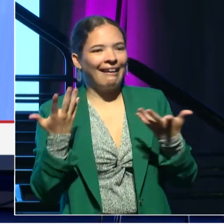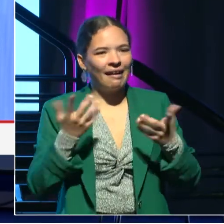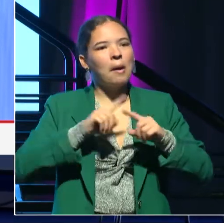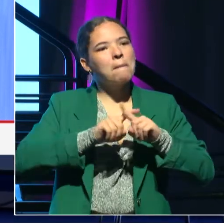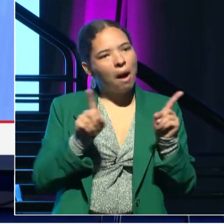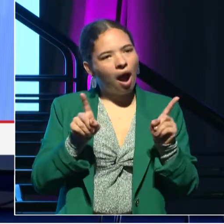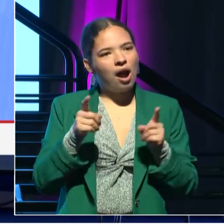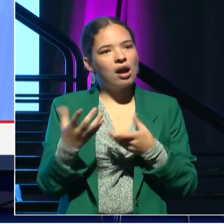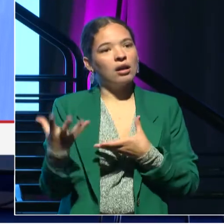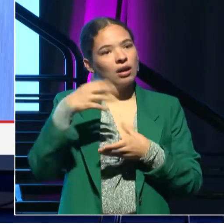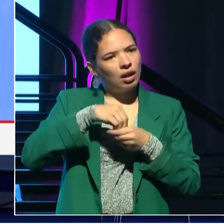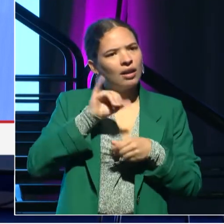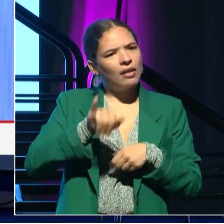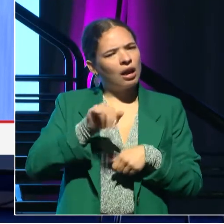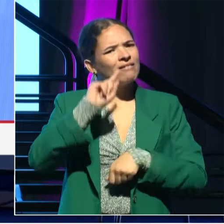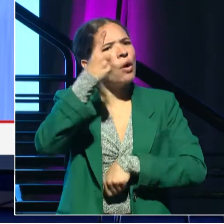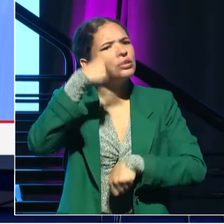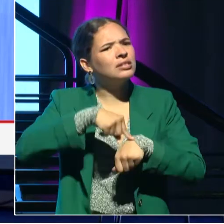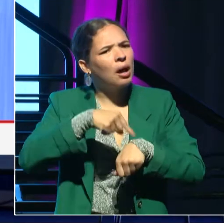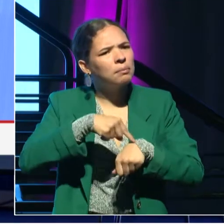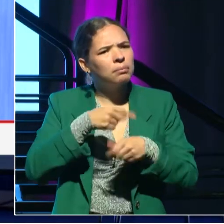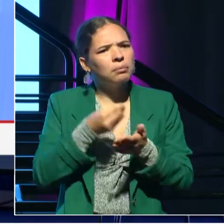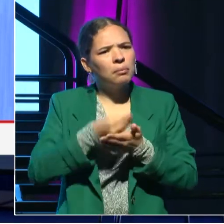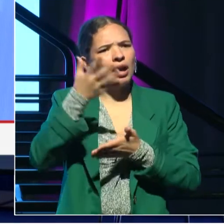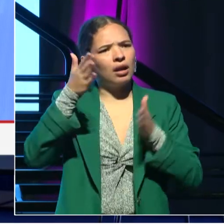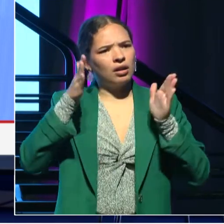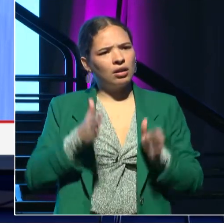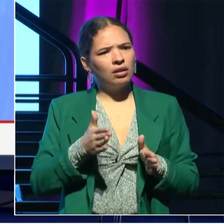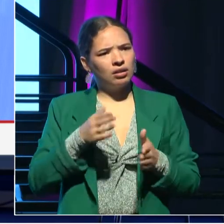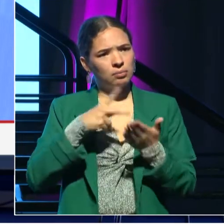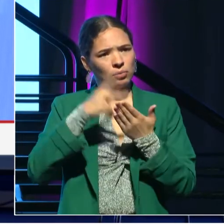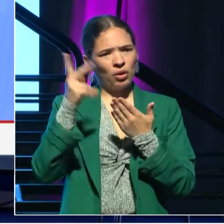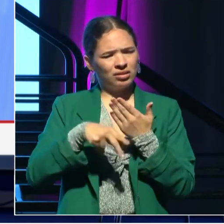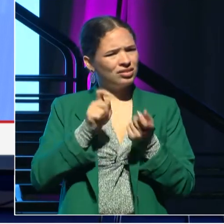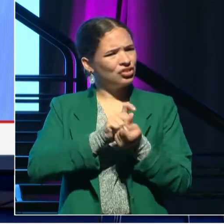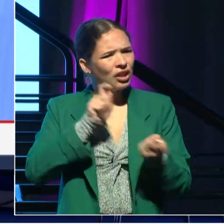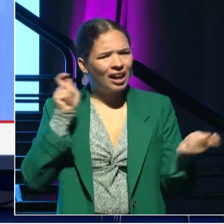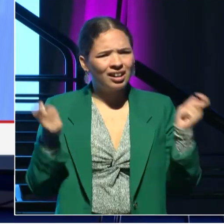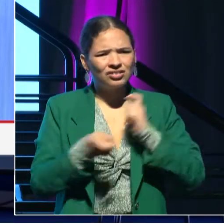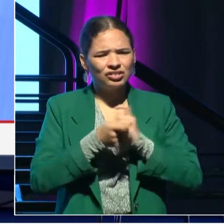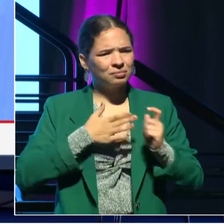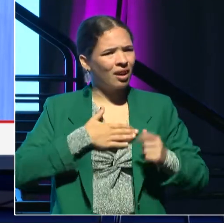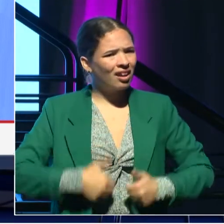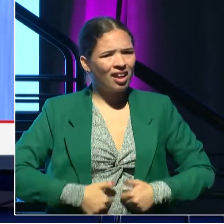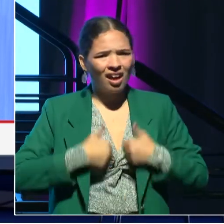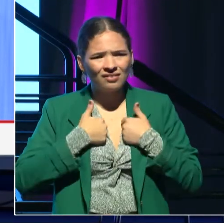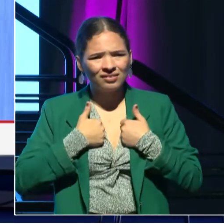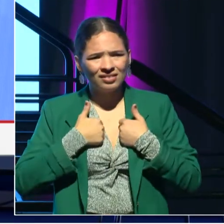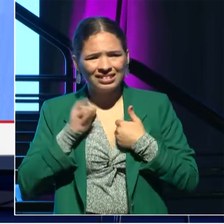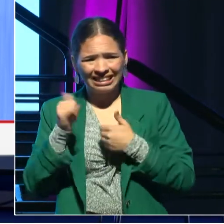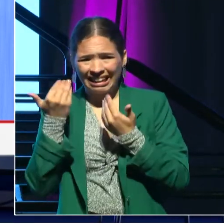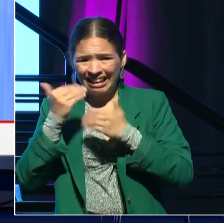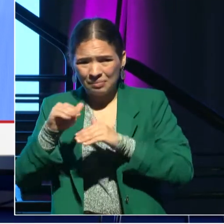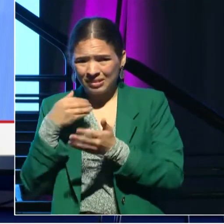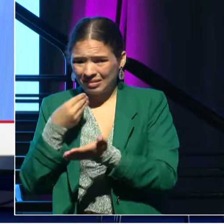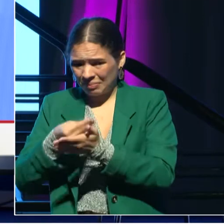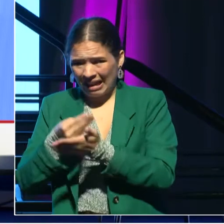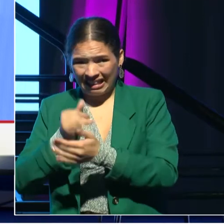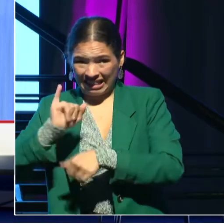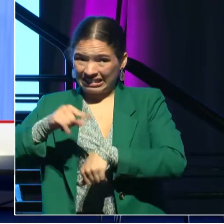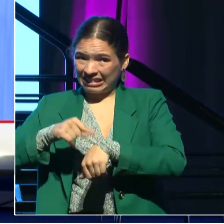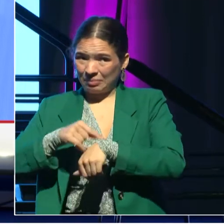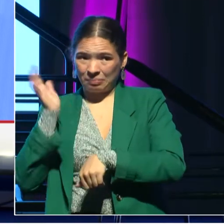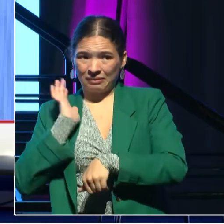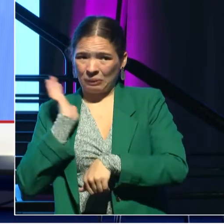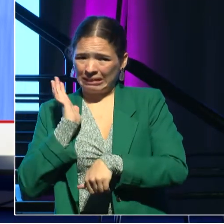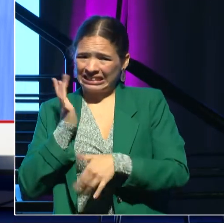changed my life. I didn't make a lot of money at the time, and I had some savings, but not a lot.